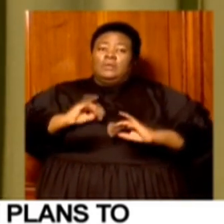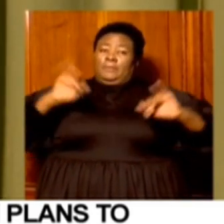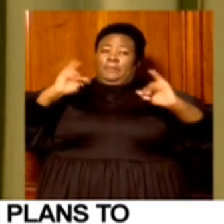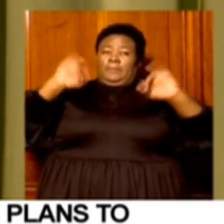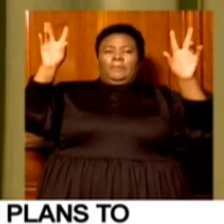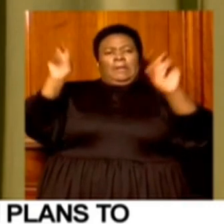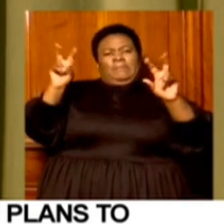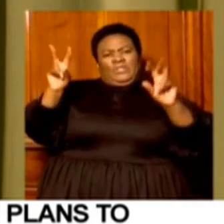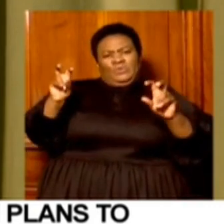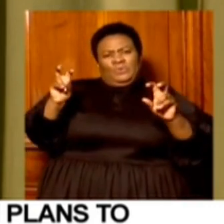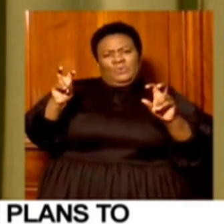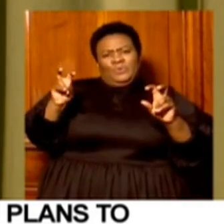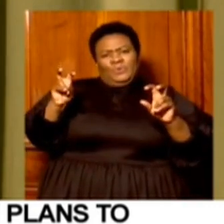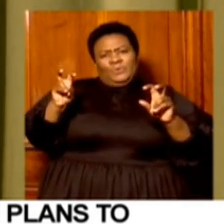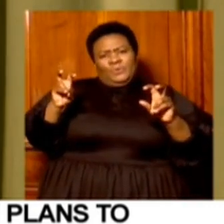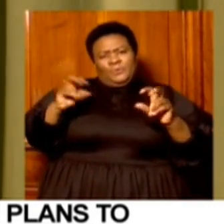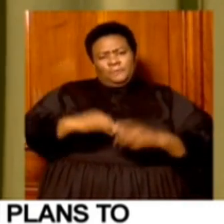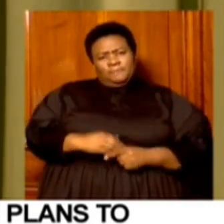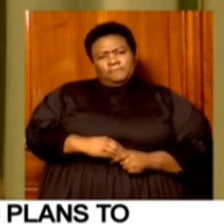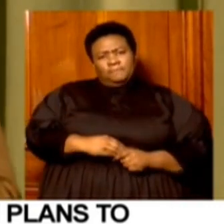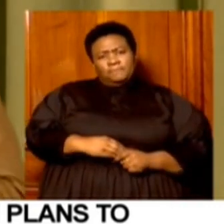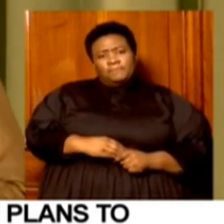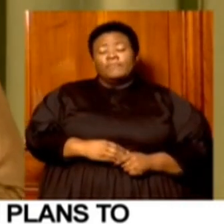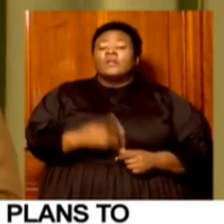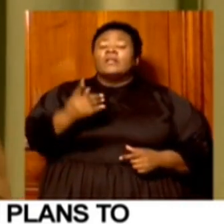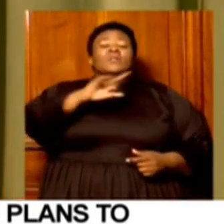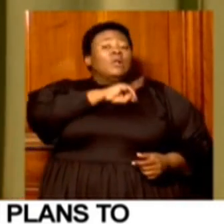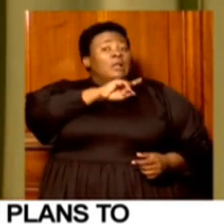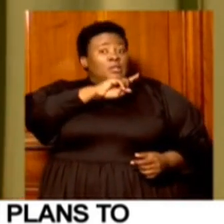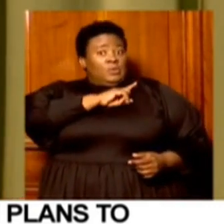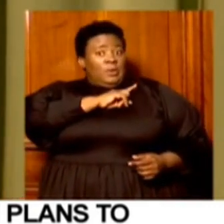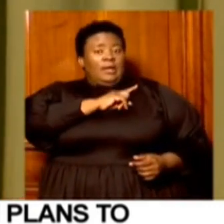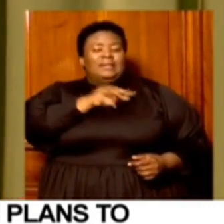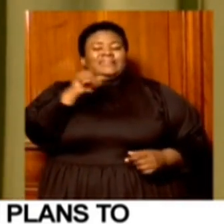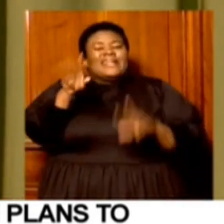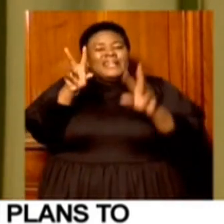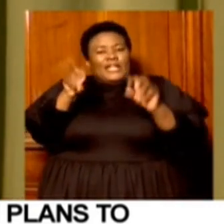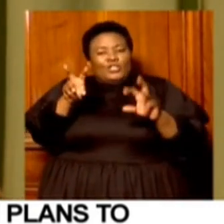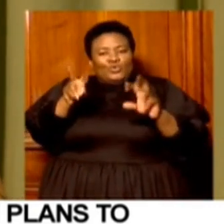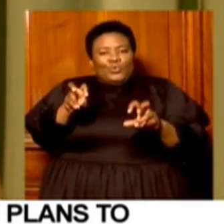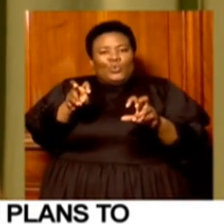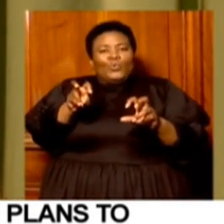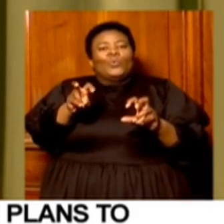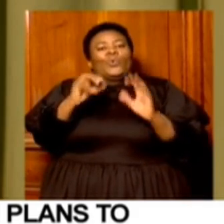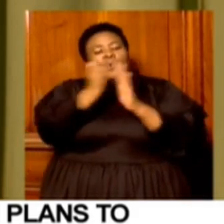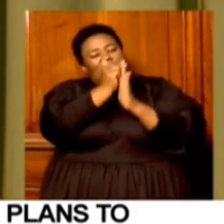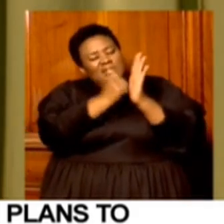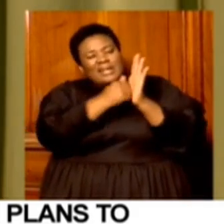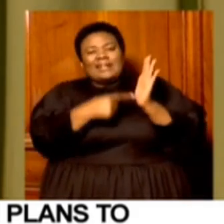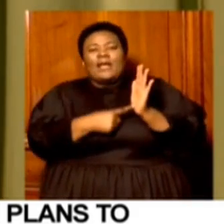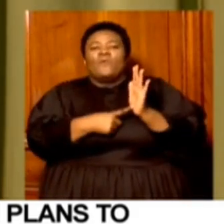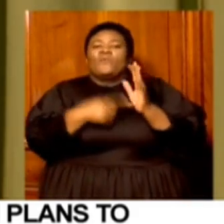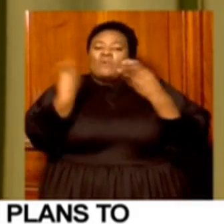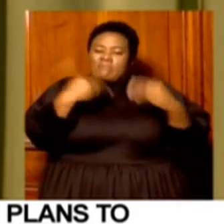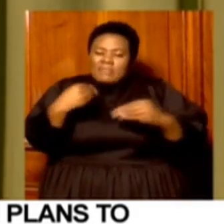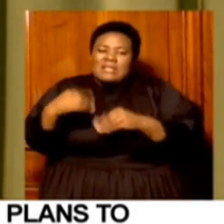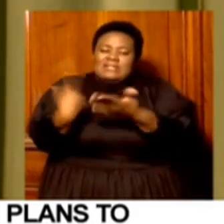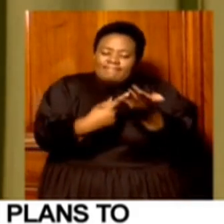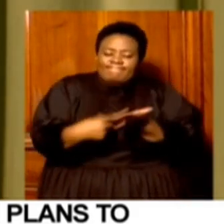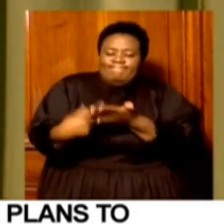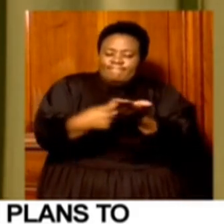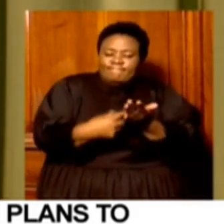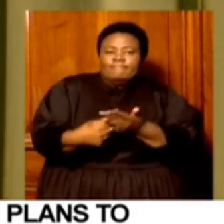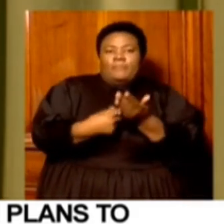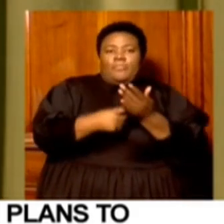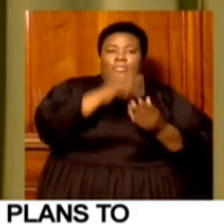industry and their immediate interest. And that is why that matter is on the agenda between us and the industry,